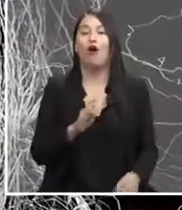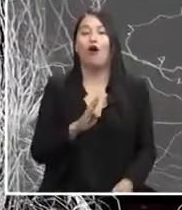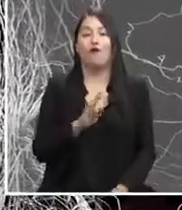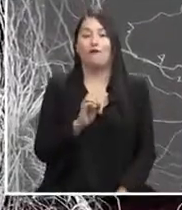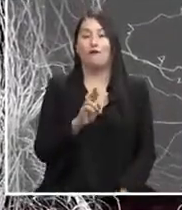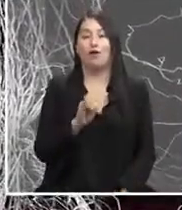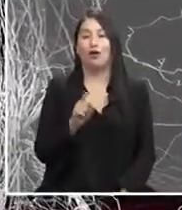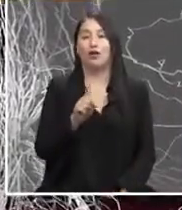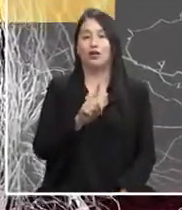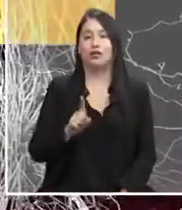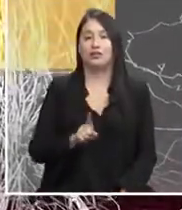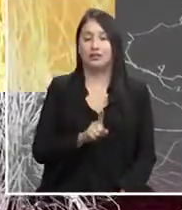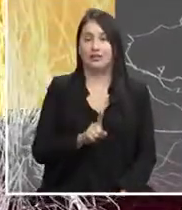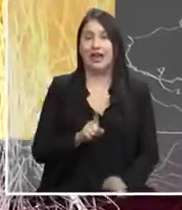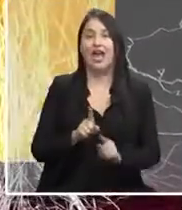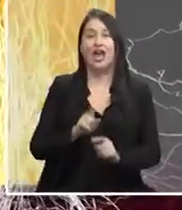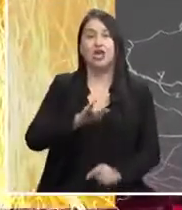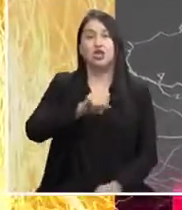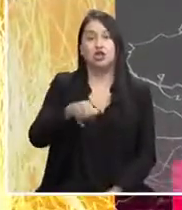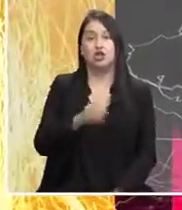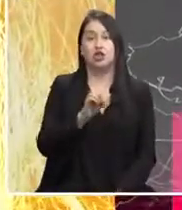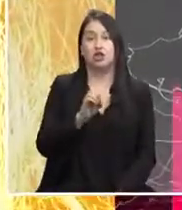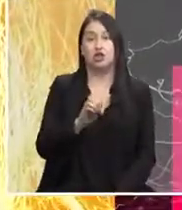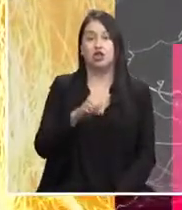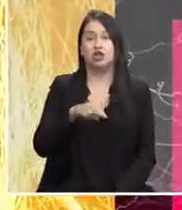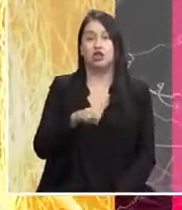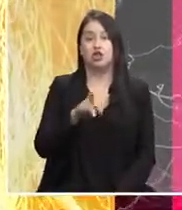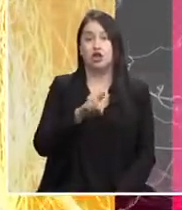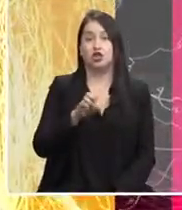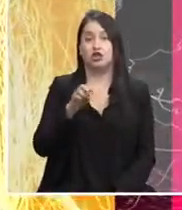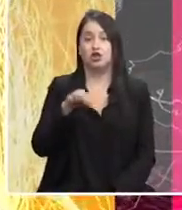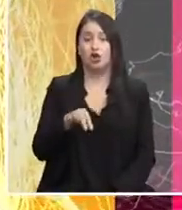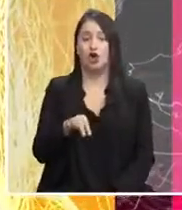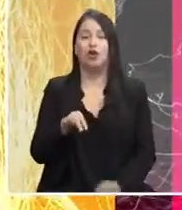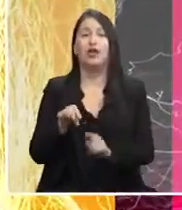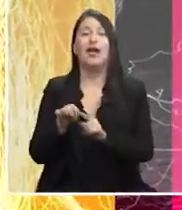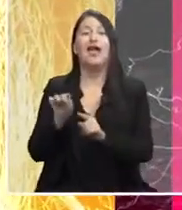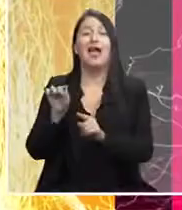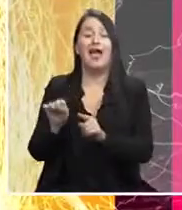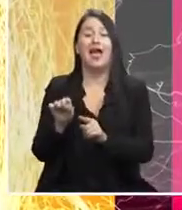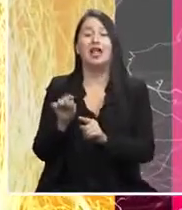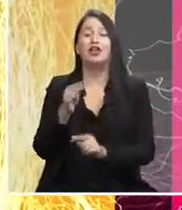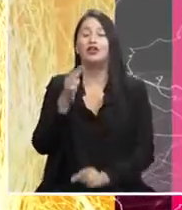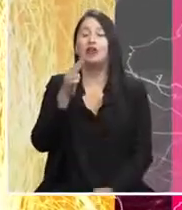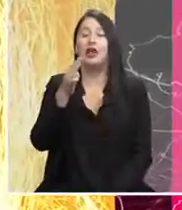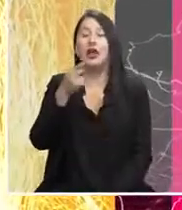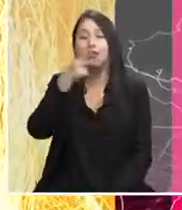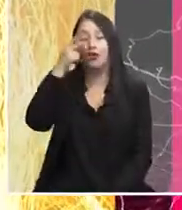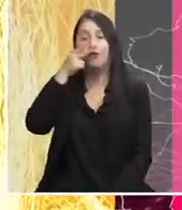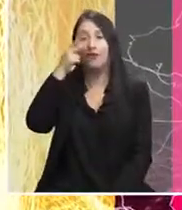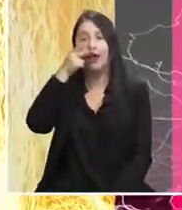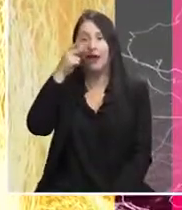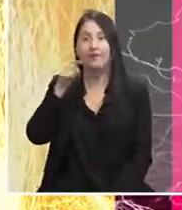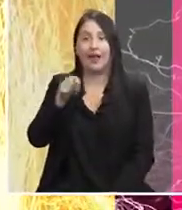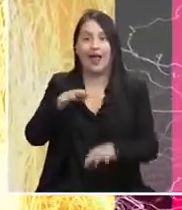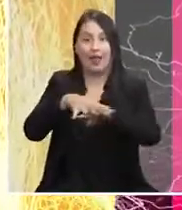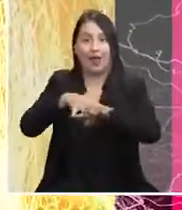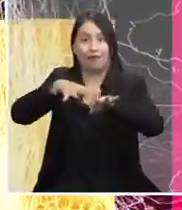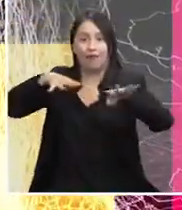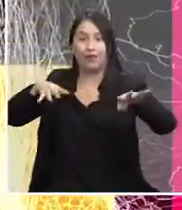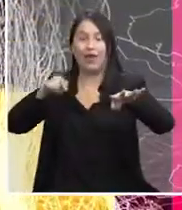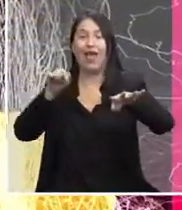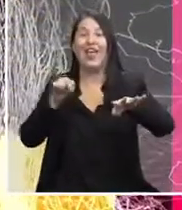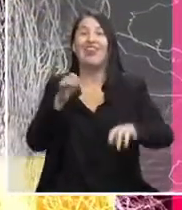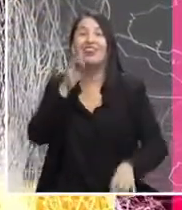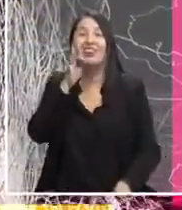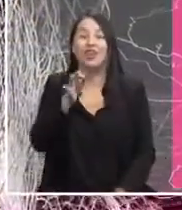November, likened a failure to act on climate change to the fall of the Roman Empire, when civilization was